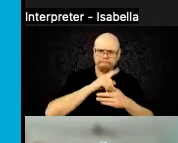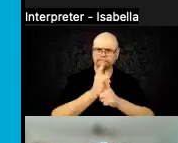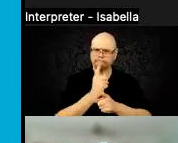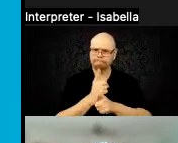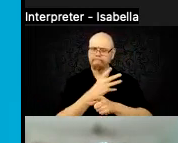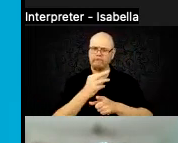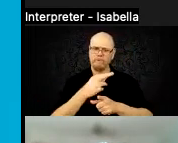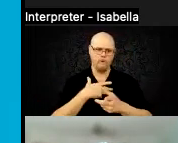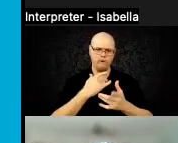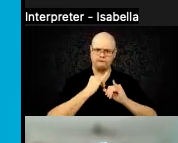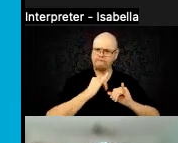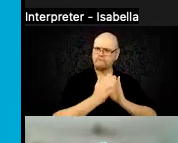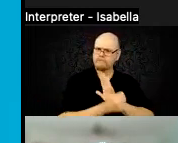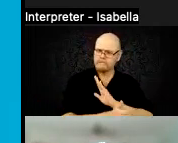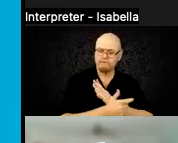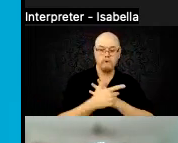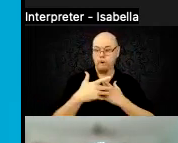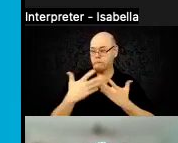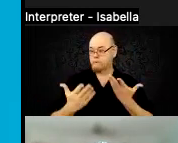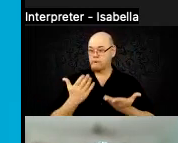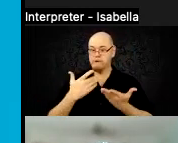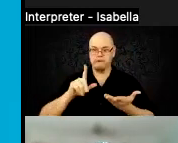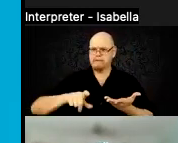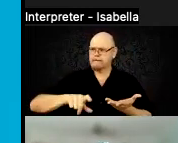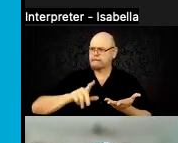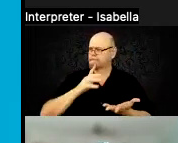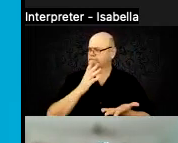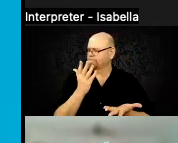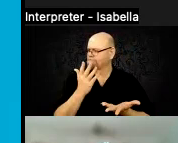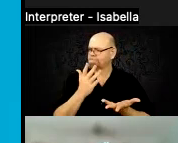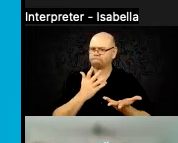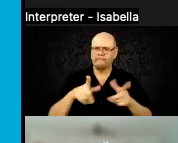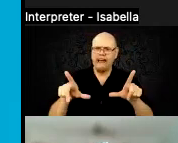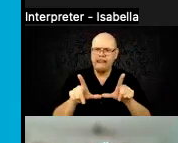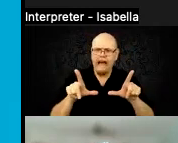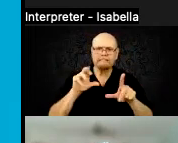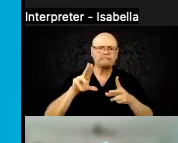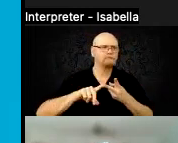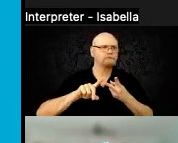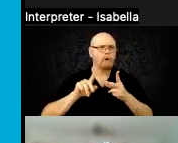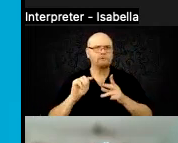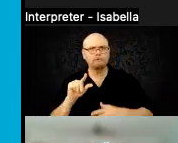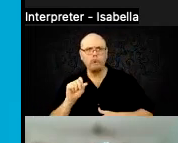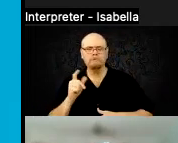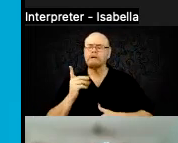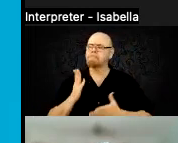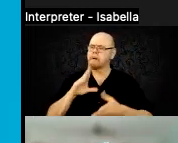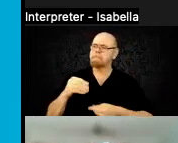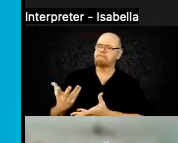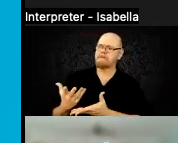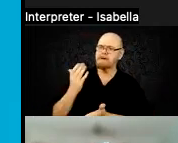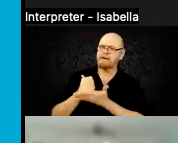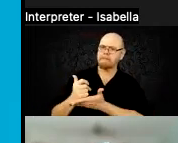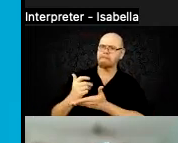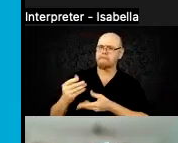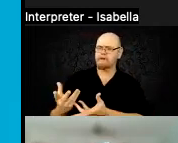for supplies needed for employment. So if you need a certain license or you need certain tools, they might be able to provide those. They